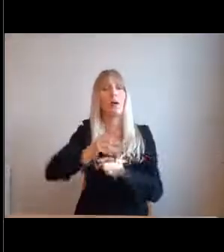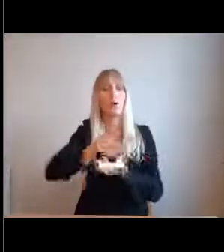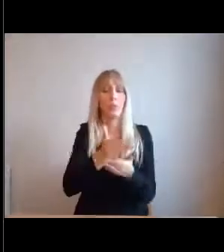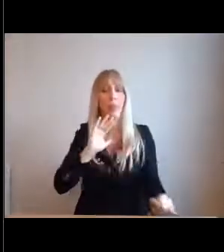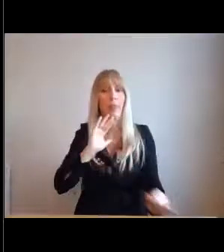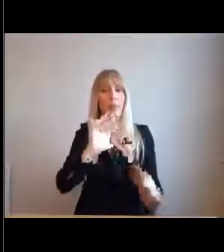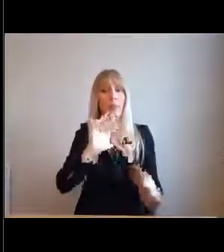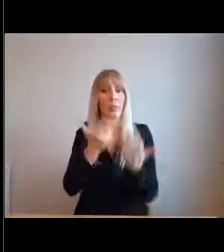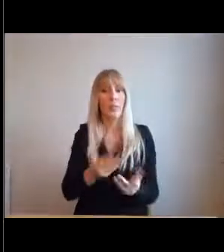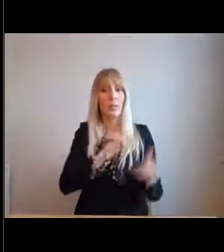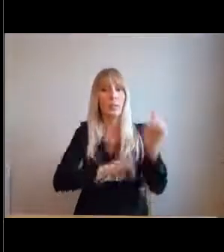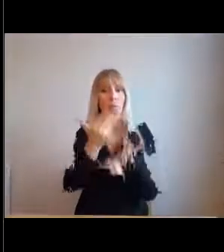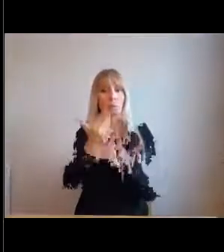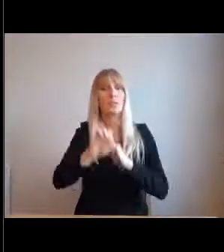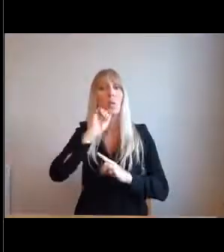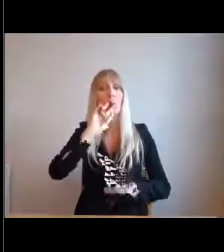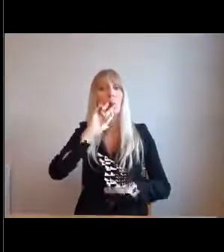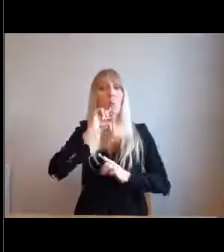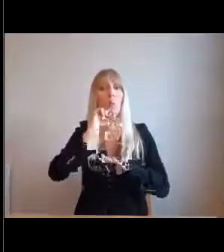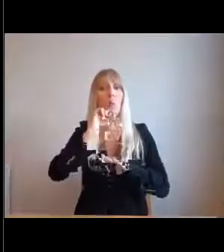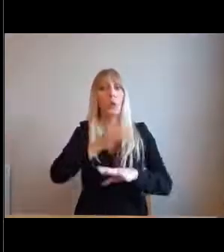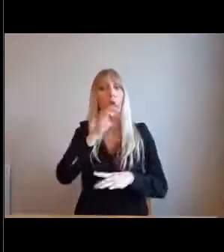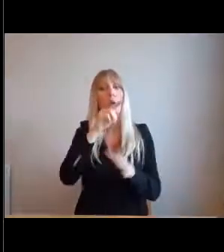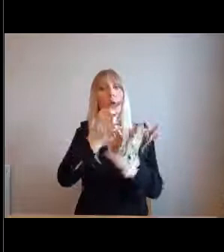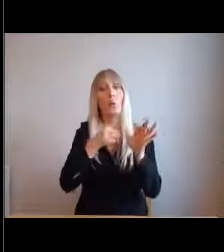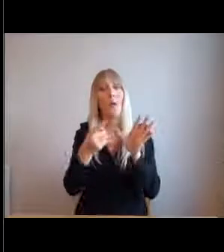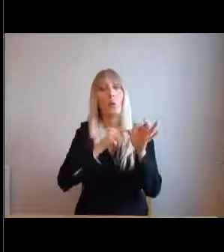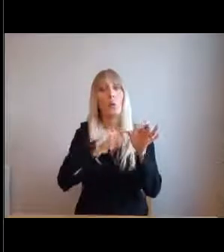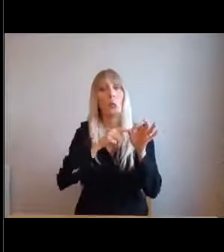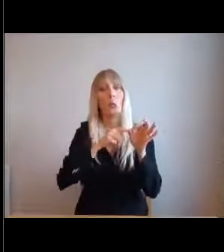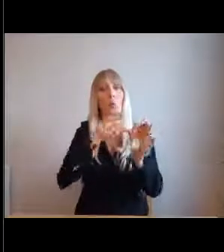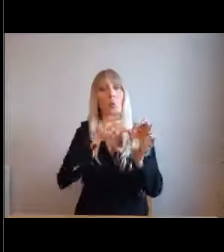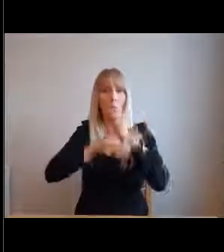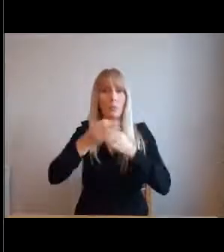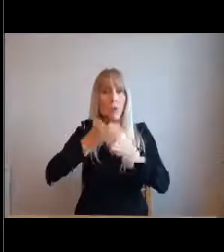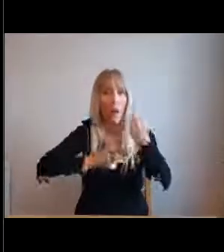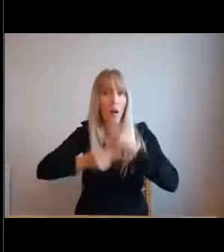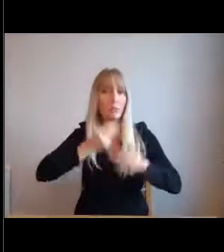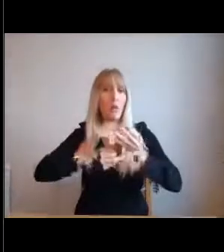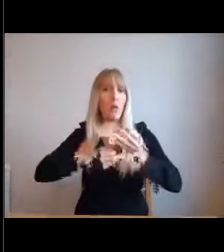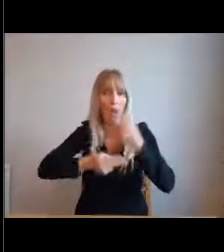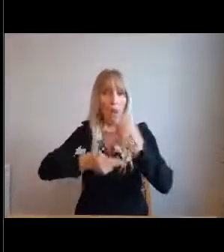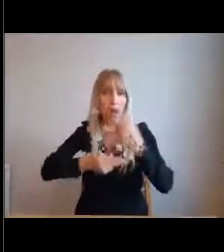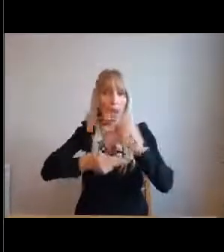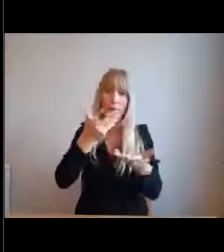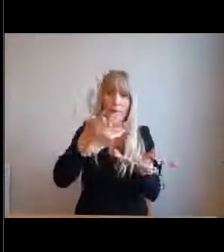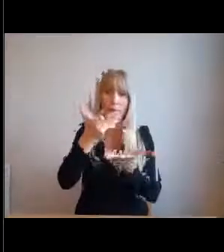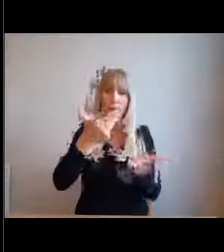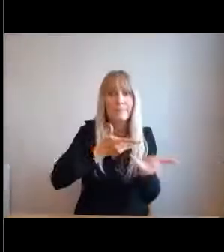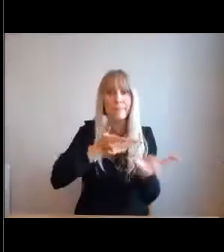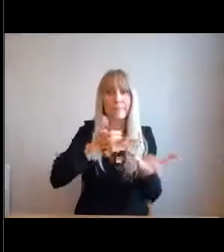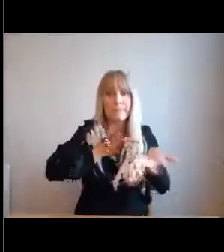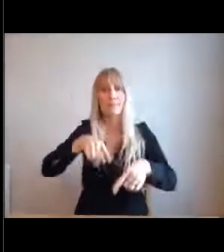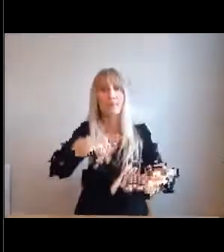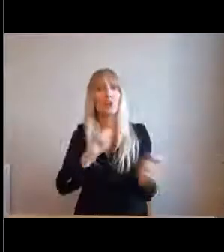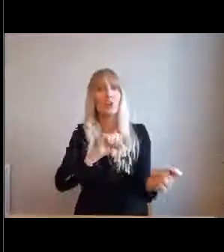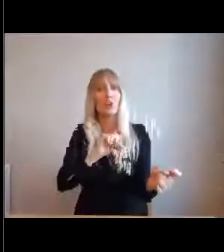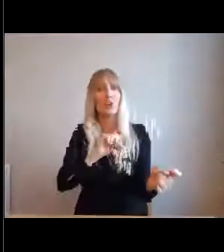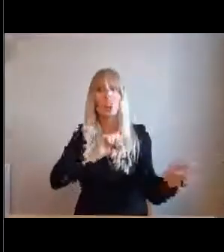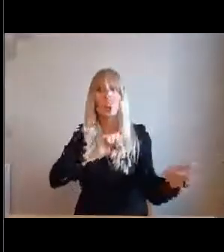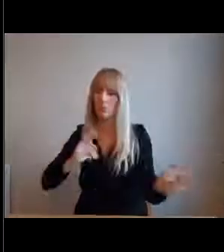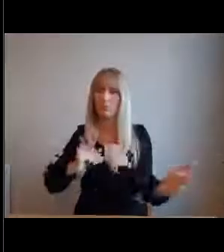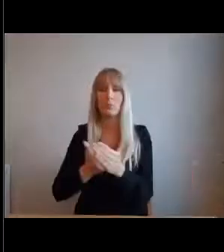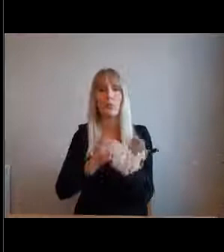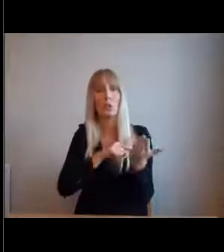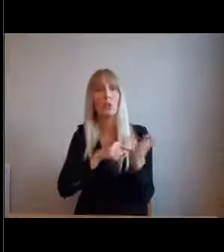today's session, we'll be holding a question and answer session where we'll be taking and answering your questions about the refinement consultation, and we're going to show